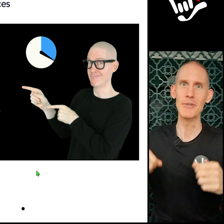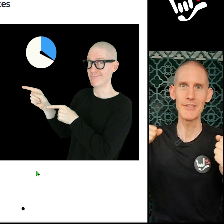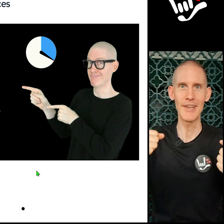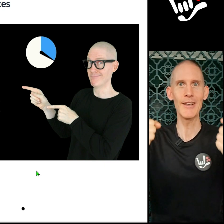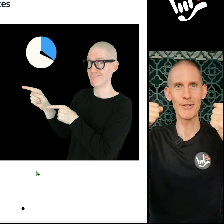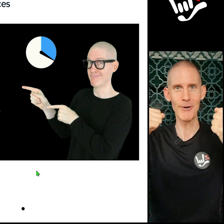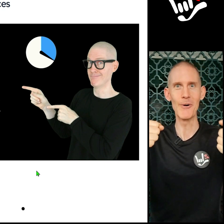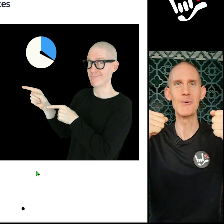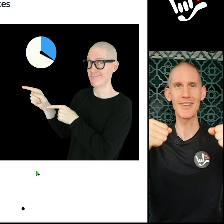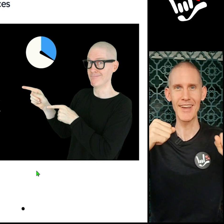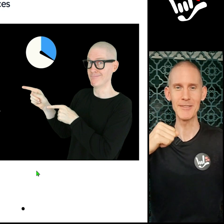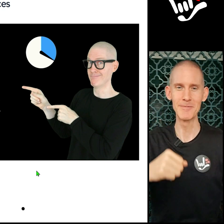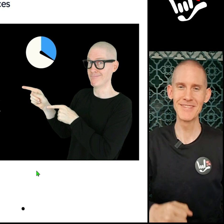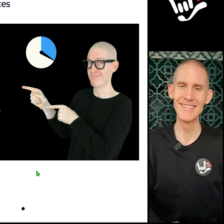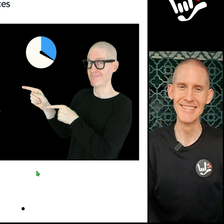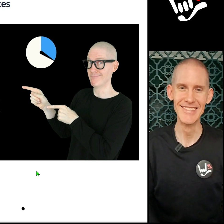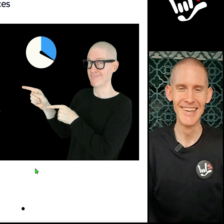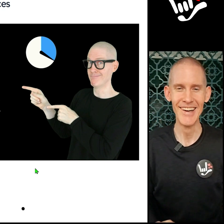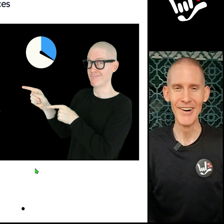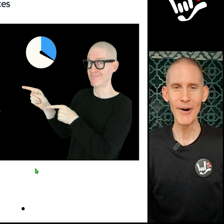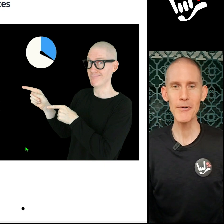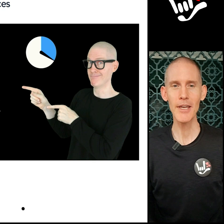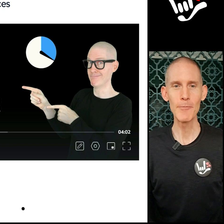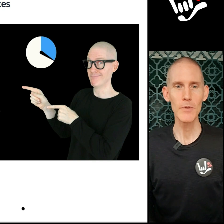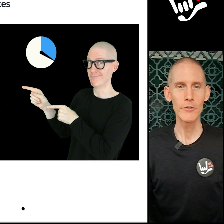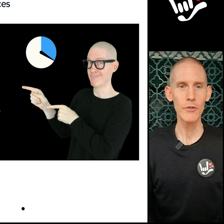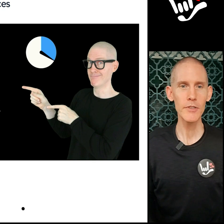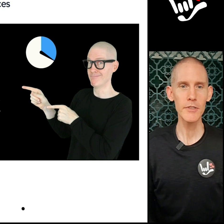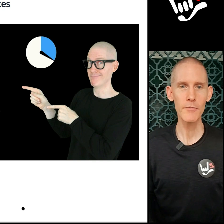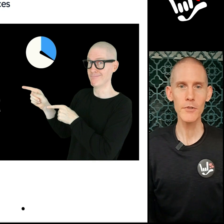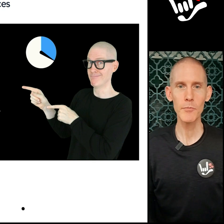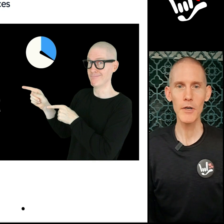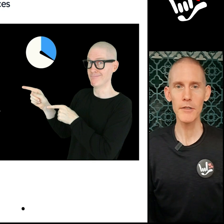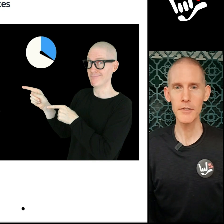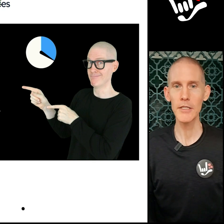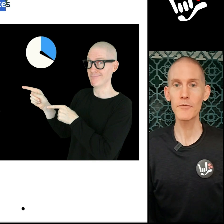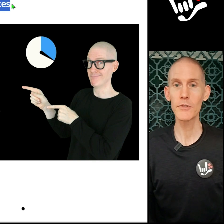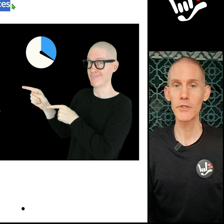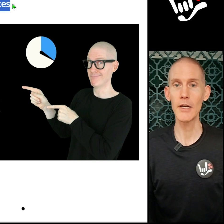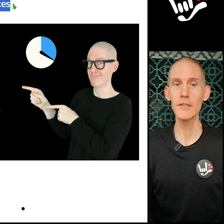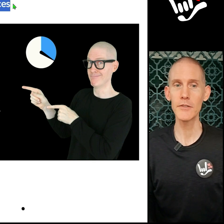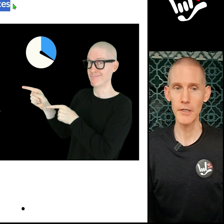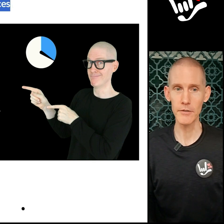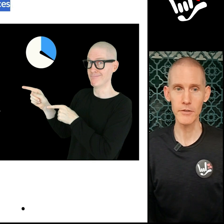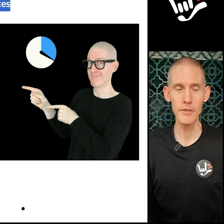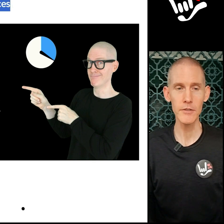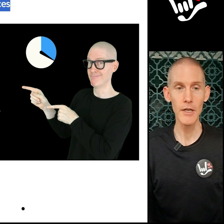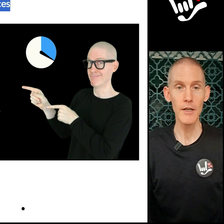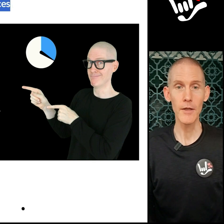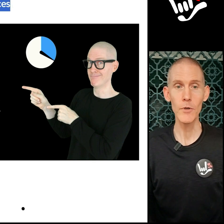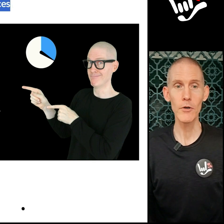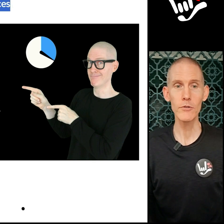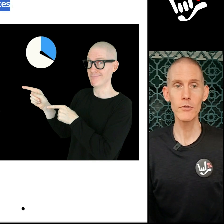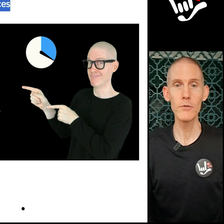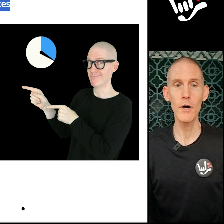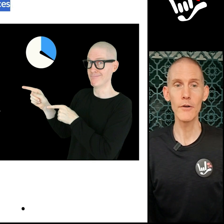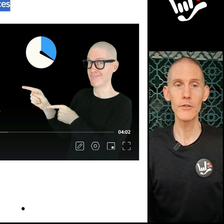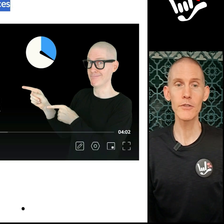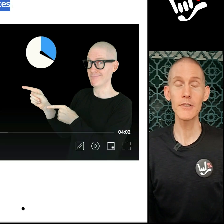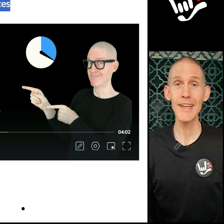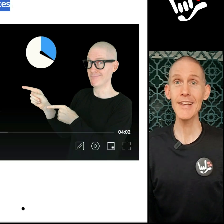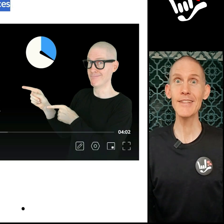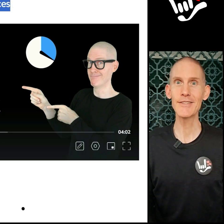okay. Mistakes are okay. Okay, so this is the first part of the test for signing sentences. Then we go